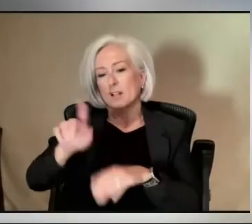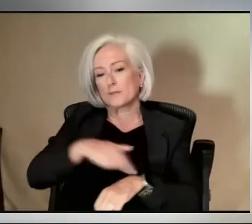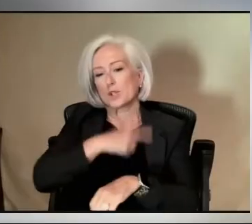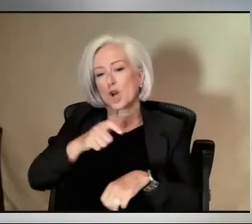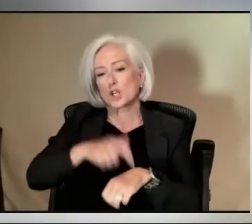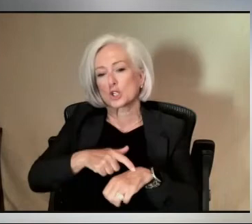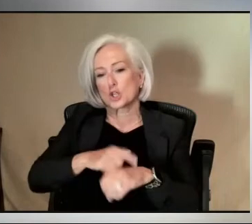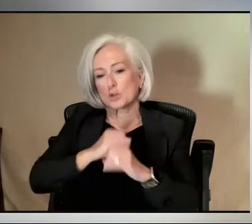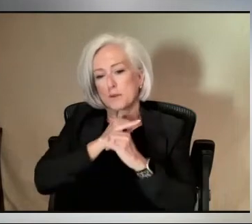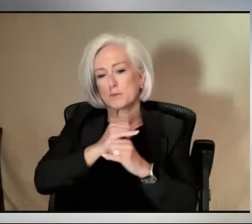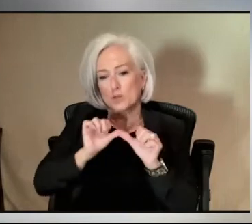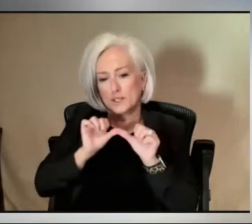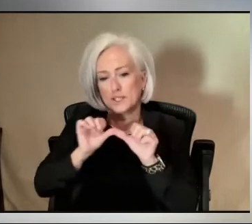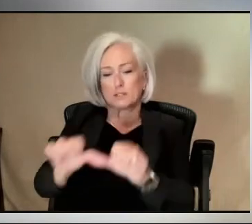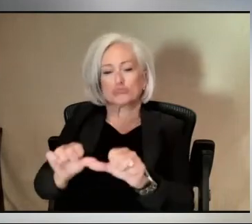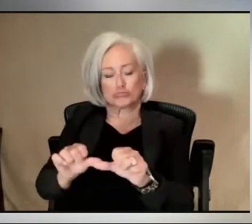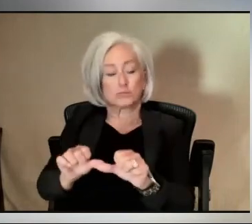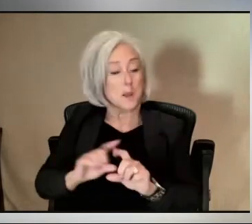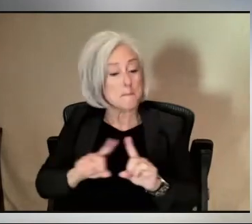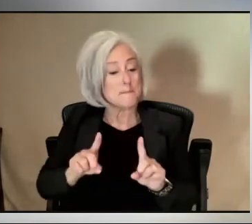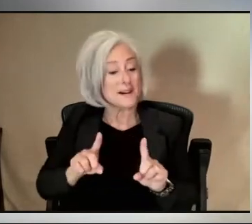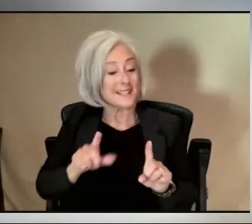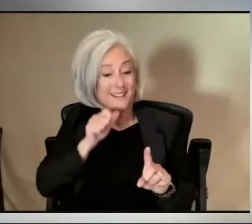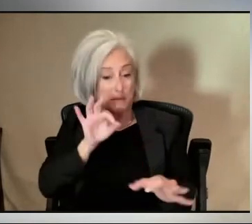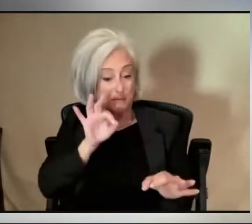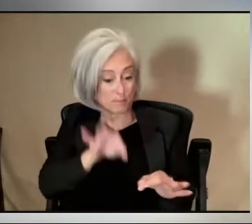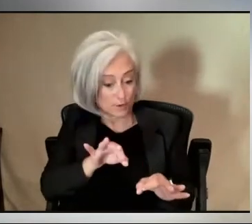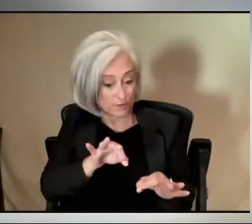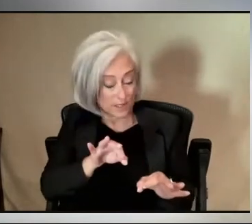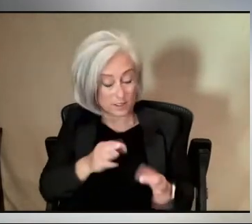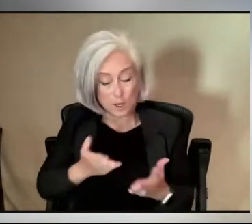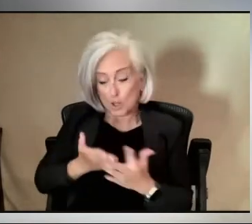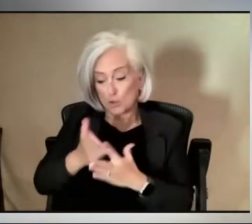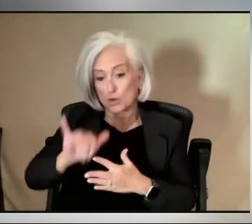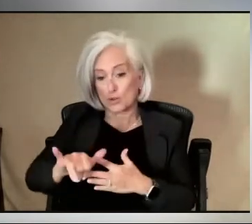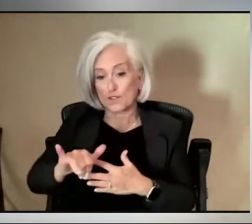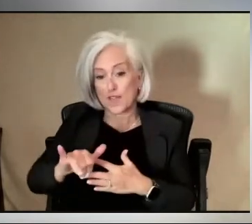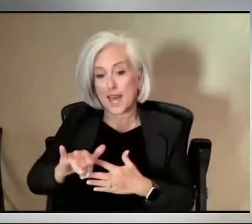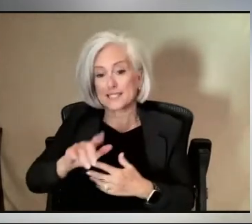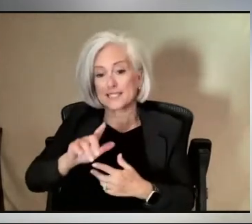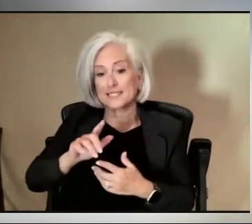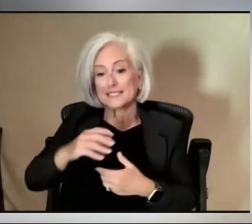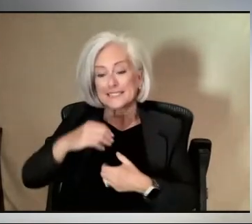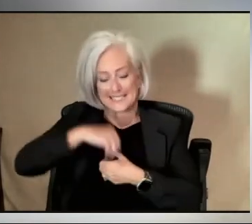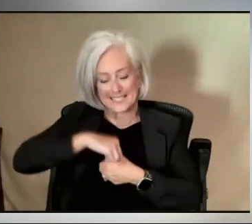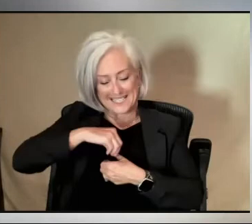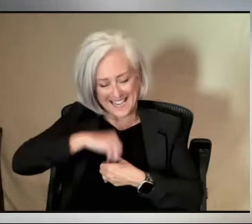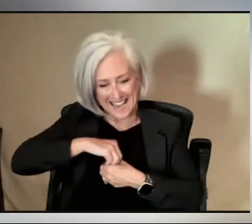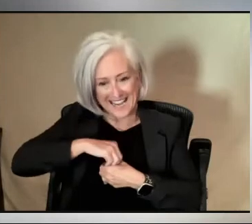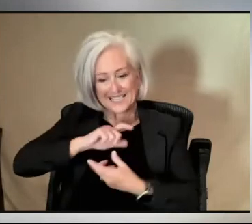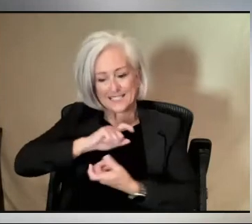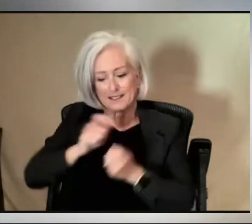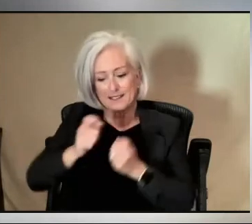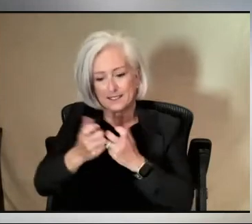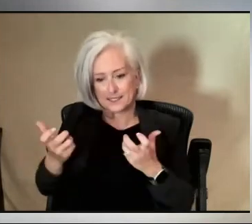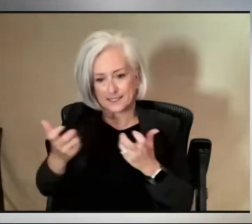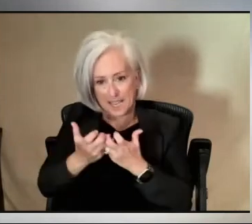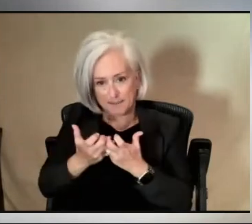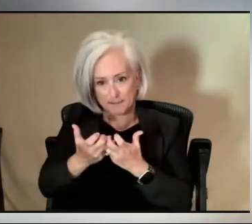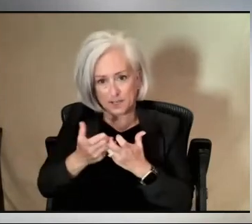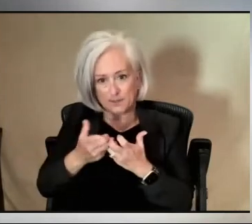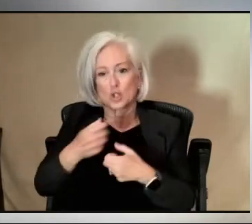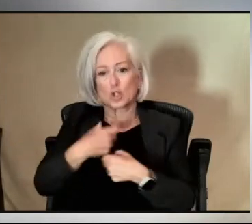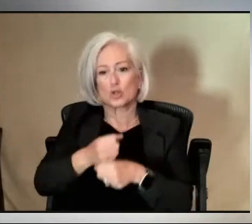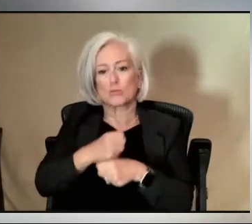not perfect, but through that innate and adaptive immune response, we develop resident bone marrow